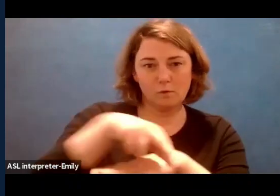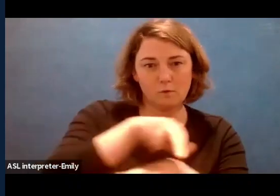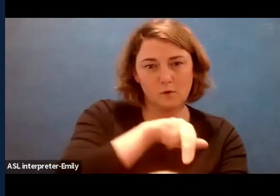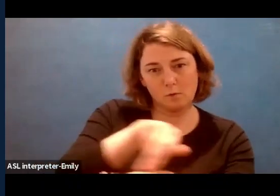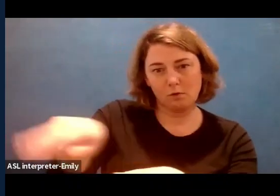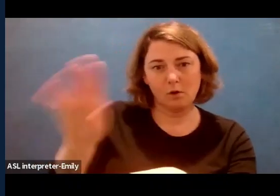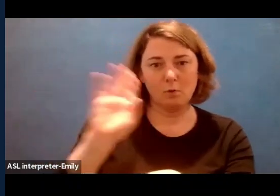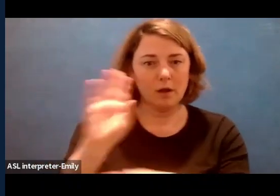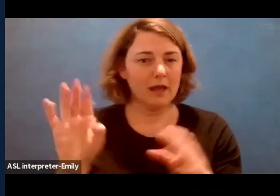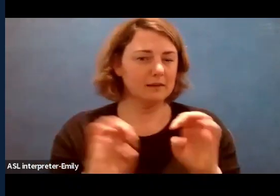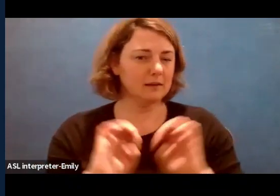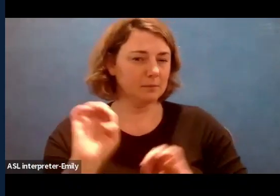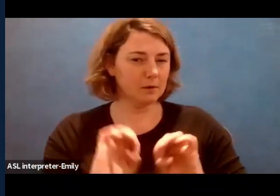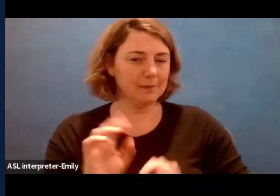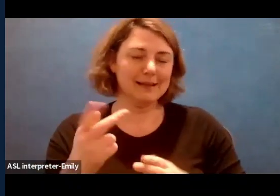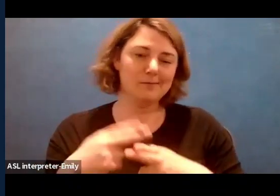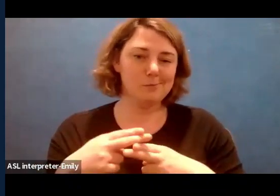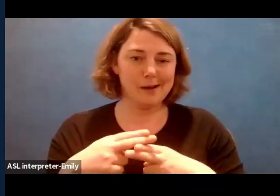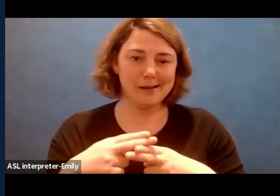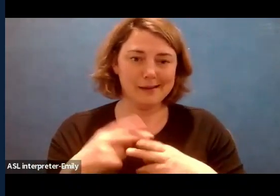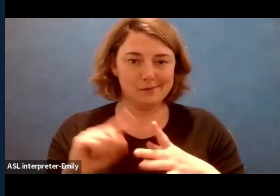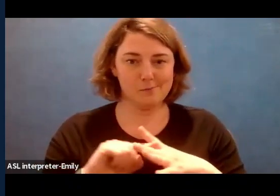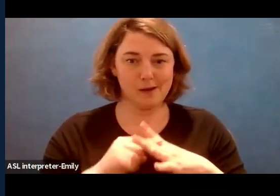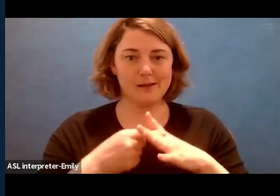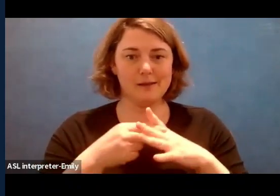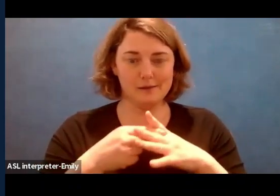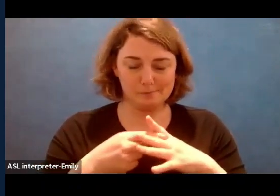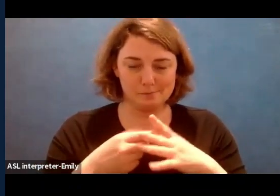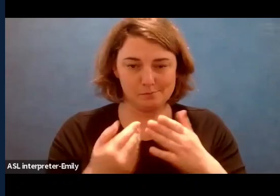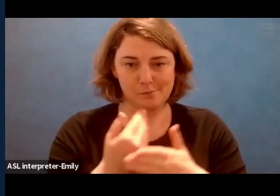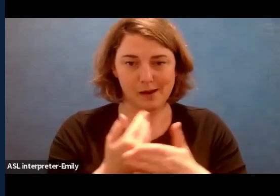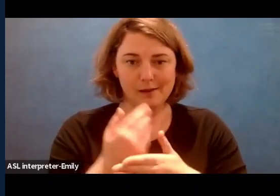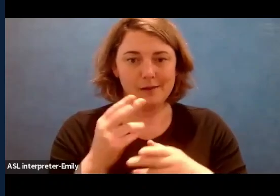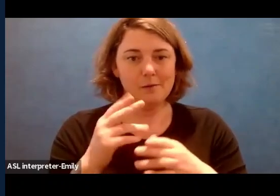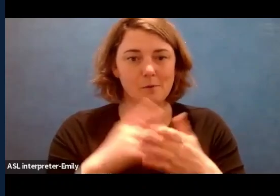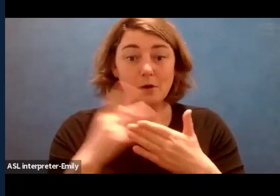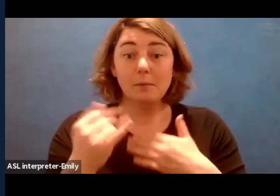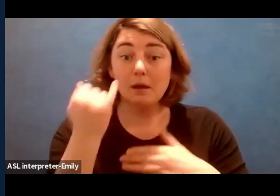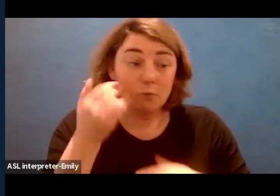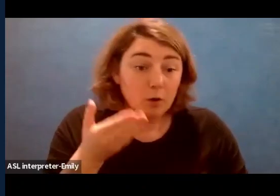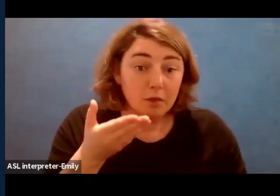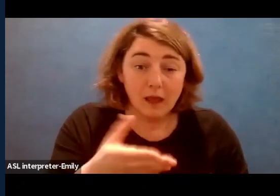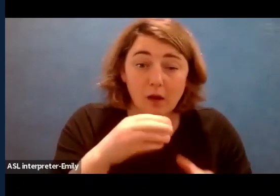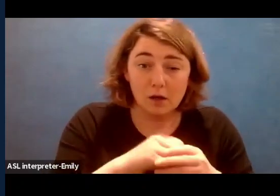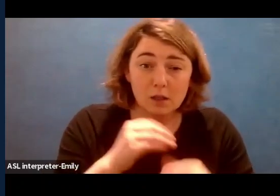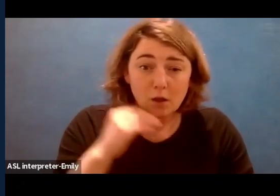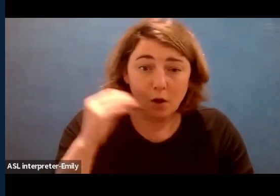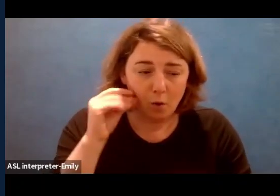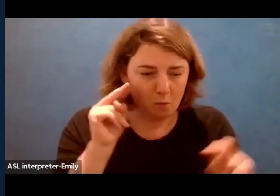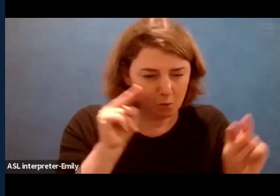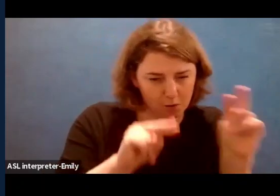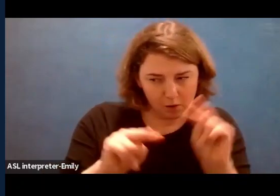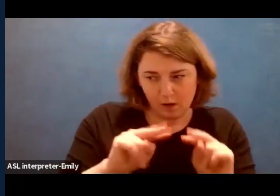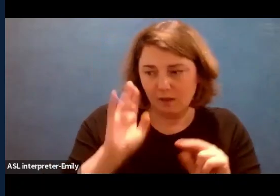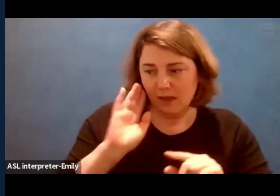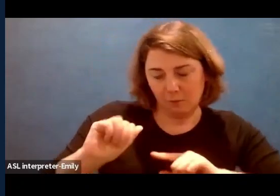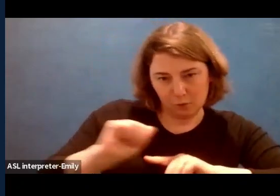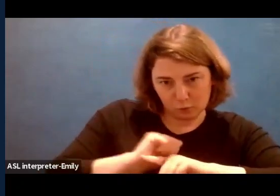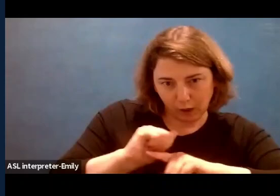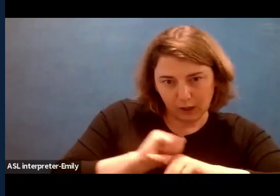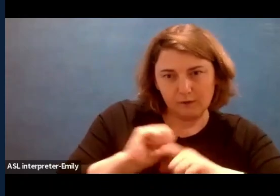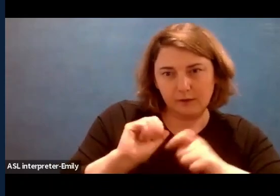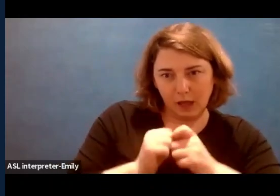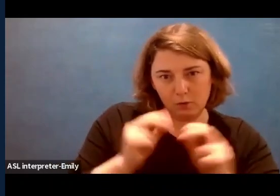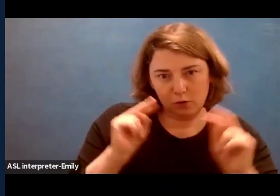an experiment, a pilot program. If we're in the home and we're looking at, they're going to train us how to be